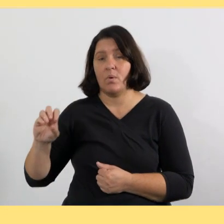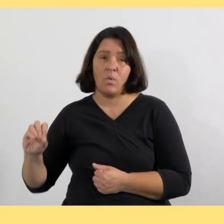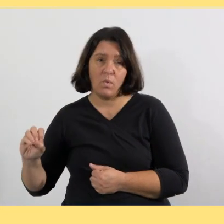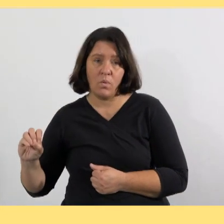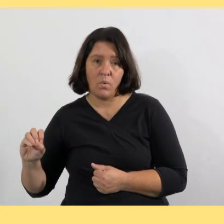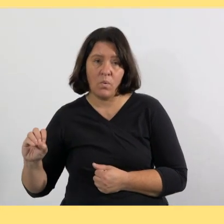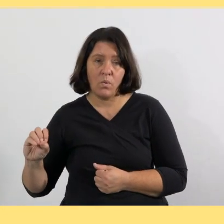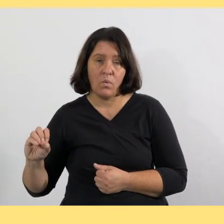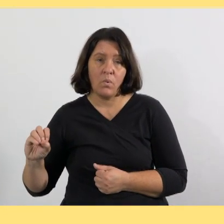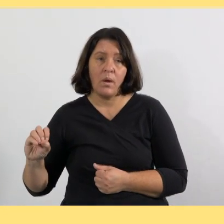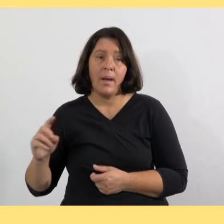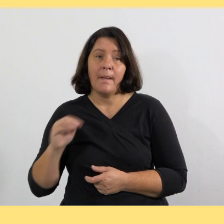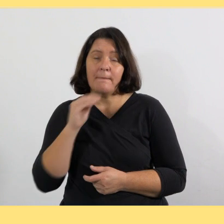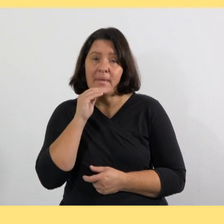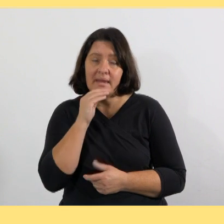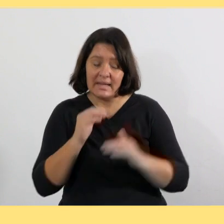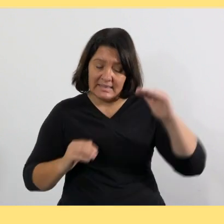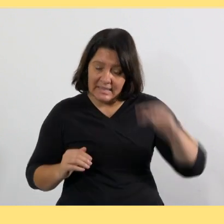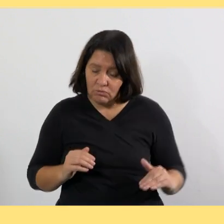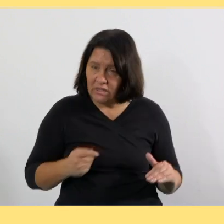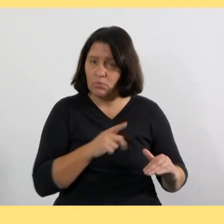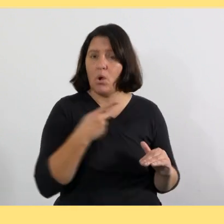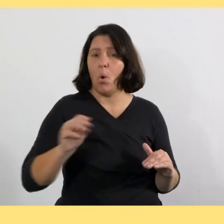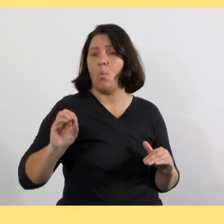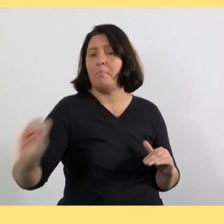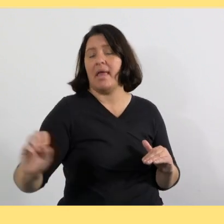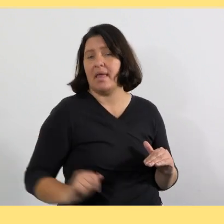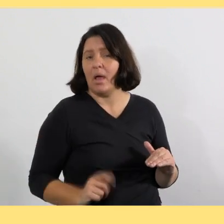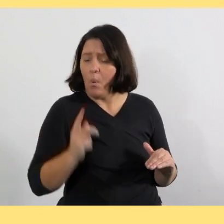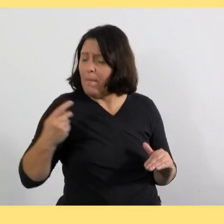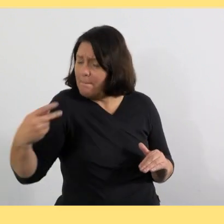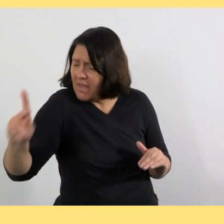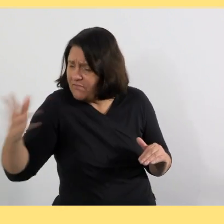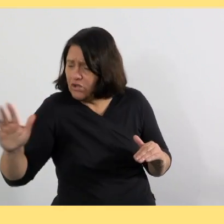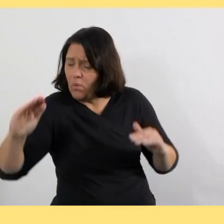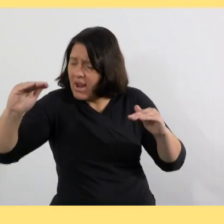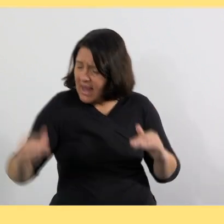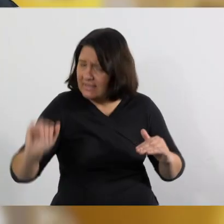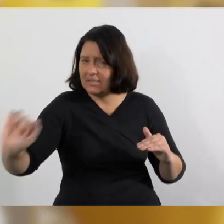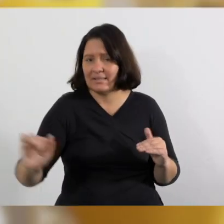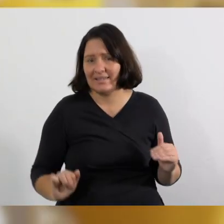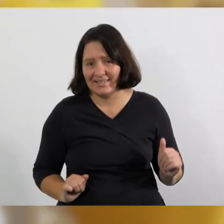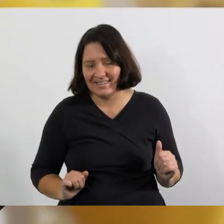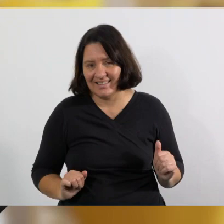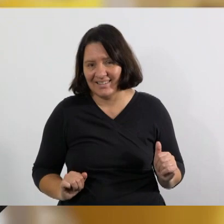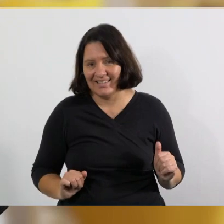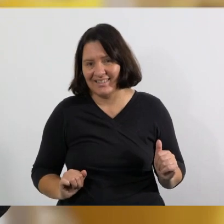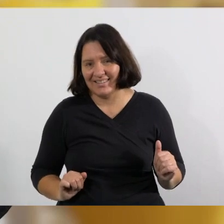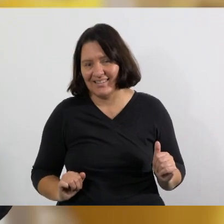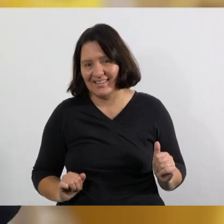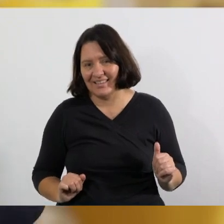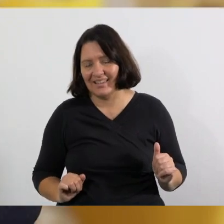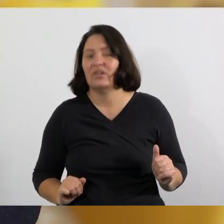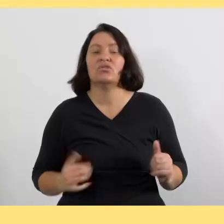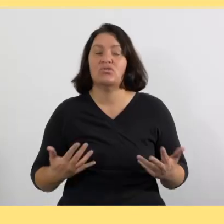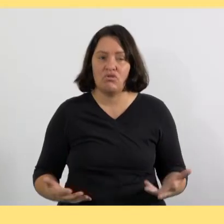36,510. It will then decrease what we owe them. When we pay our creditors, it decreases what we owe